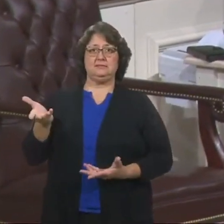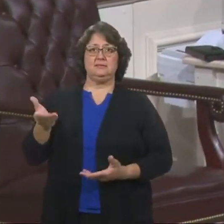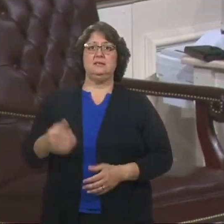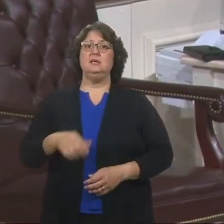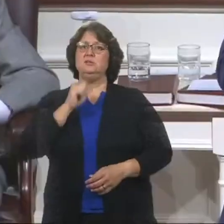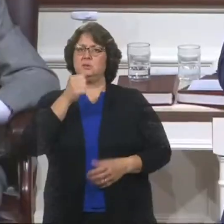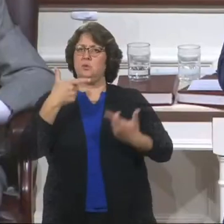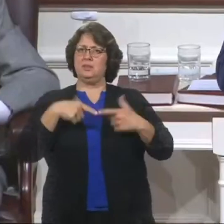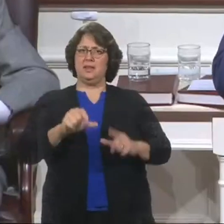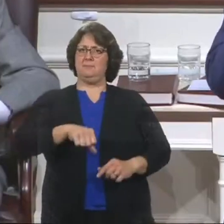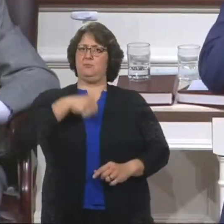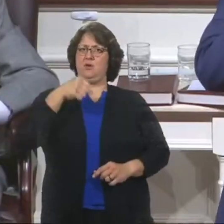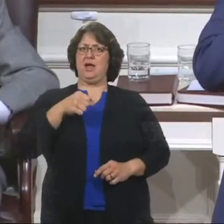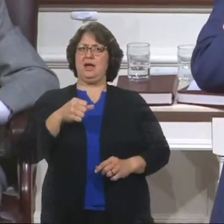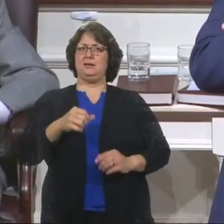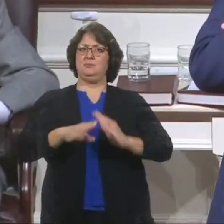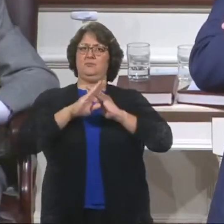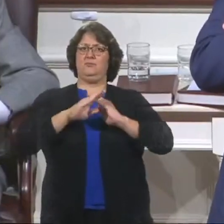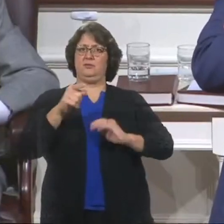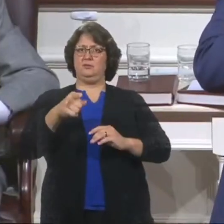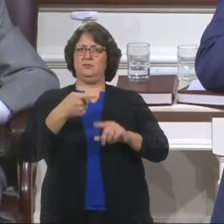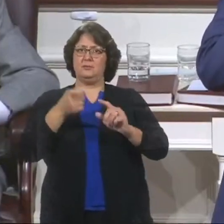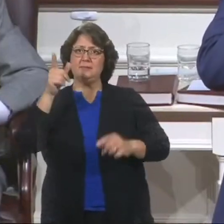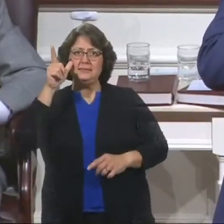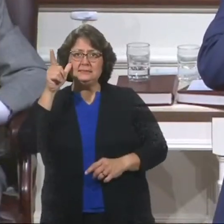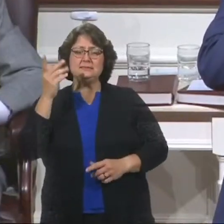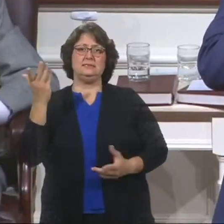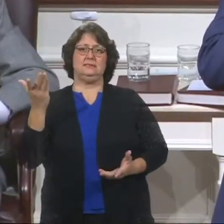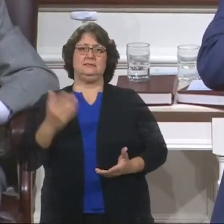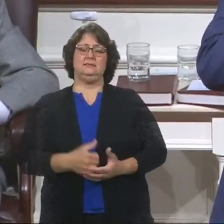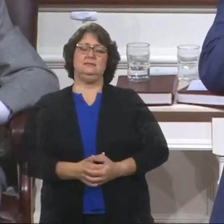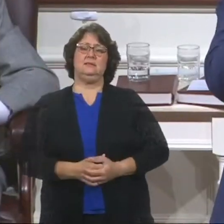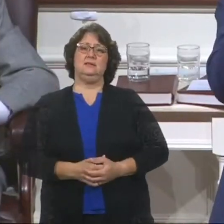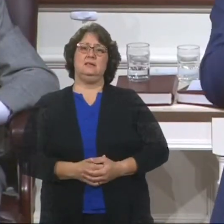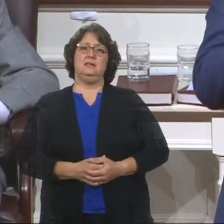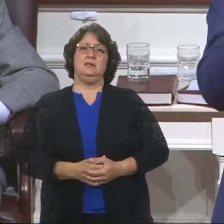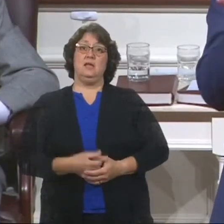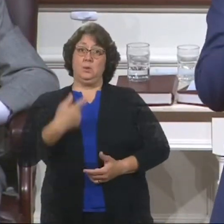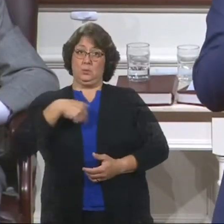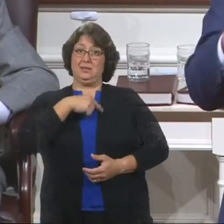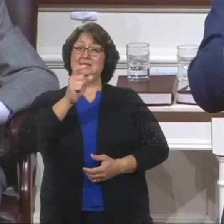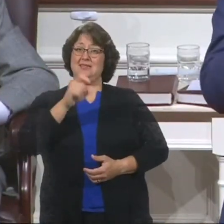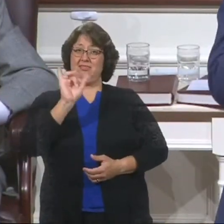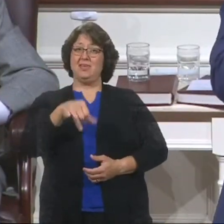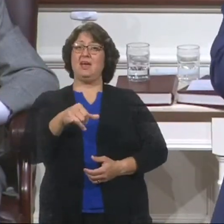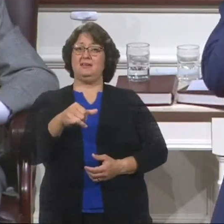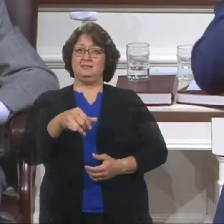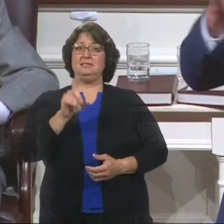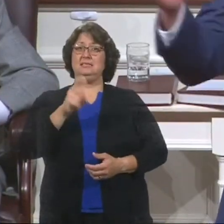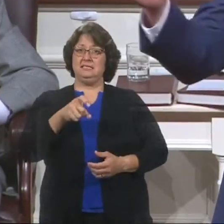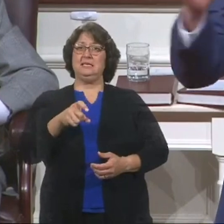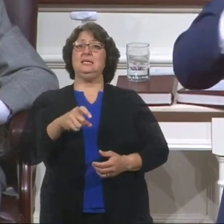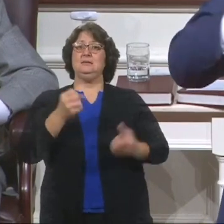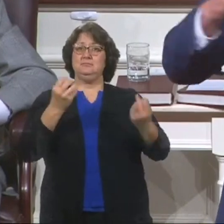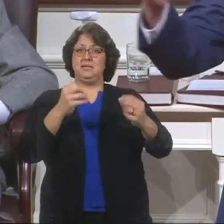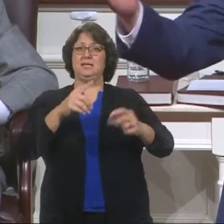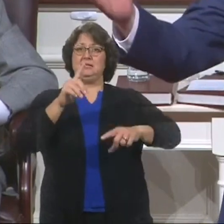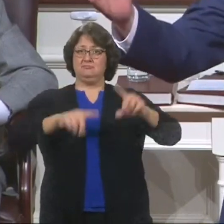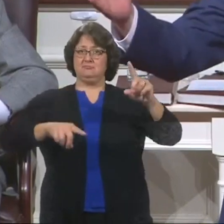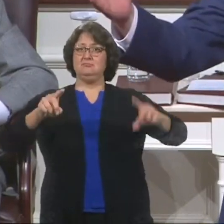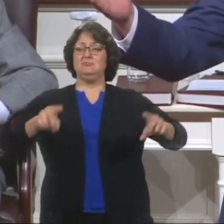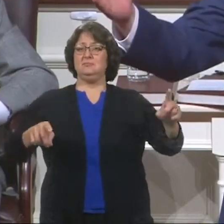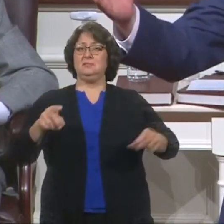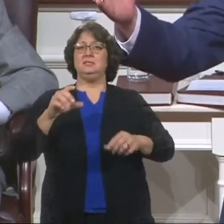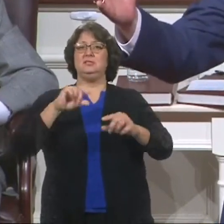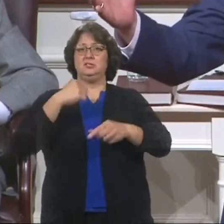Don't let pride keep you from listening. And we need that. We need this multi-generational